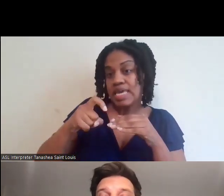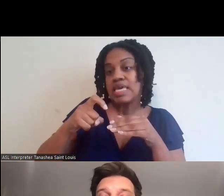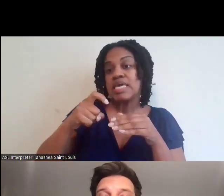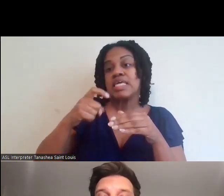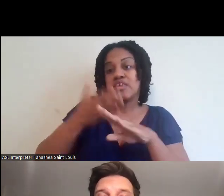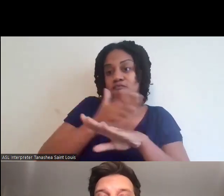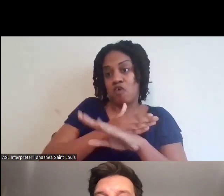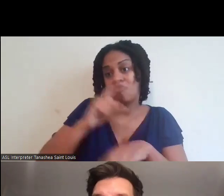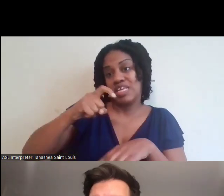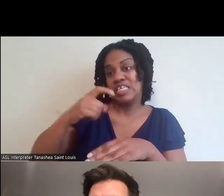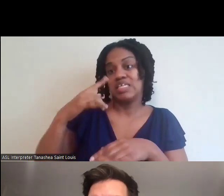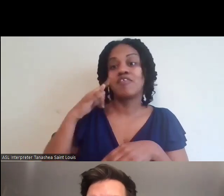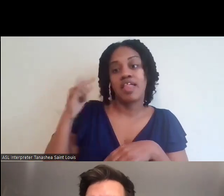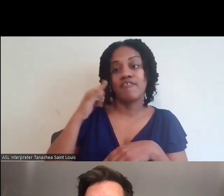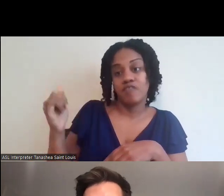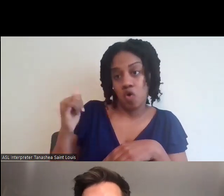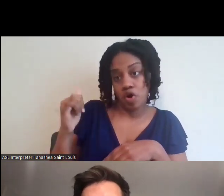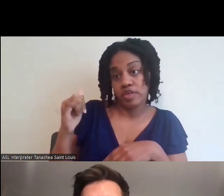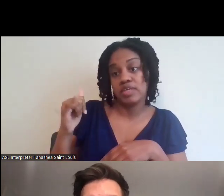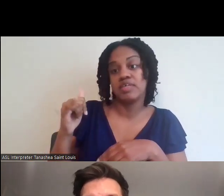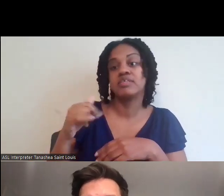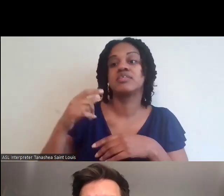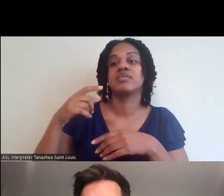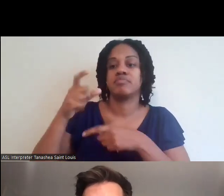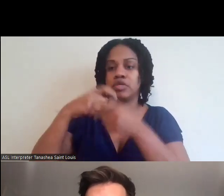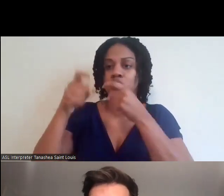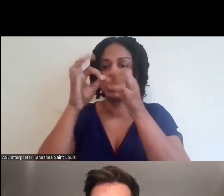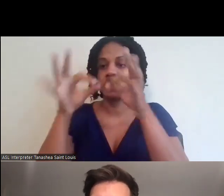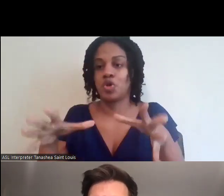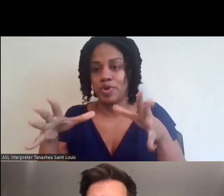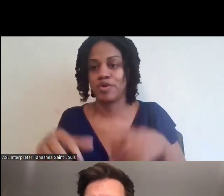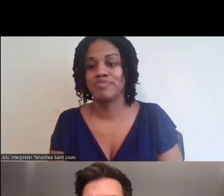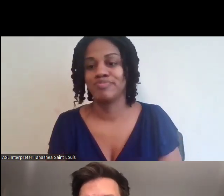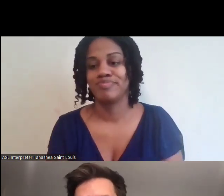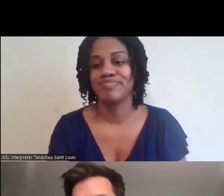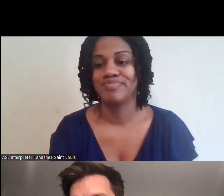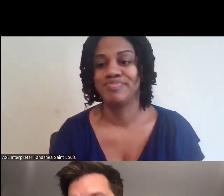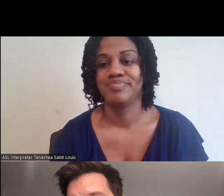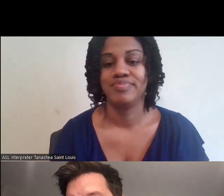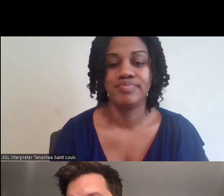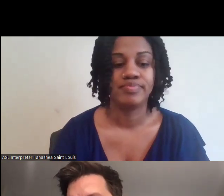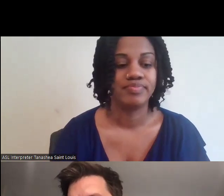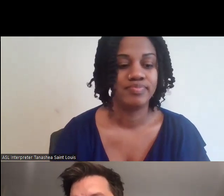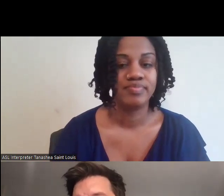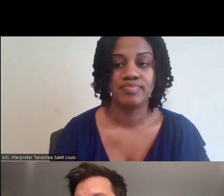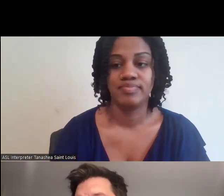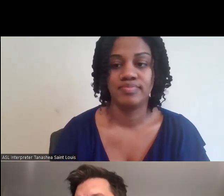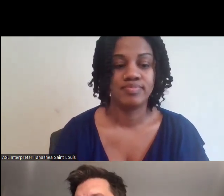Californians. And so this, in a way, it tries to sort of tighten and better